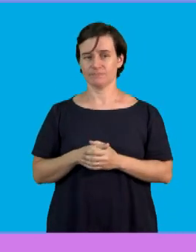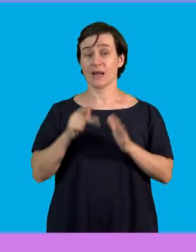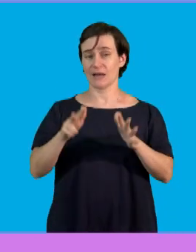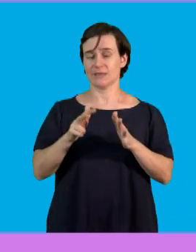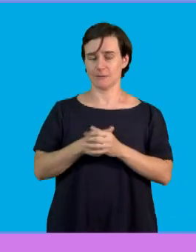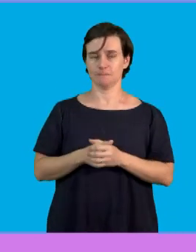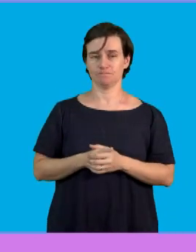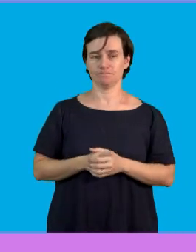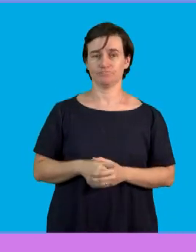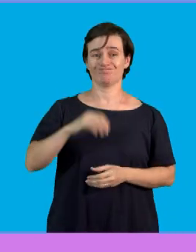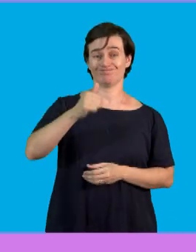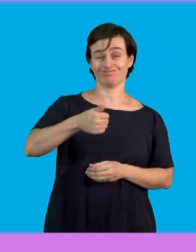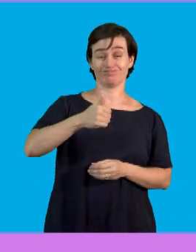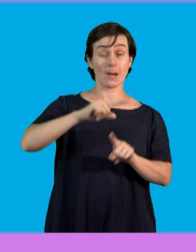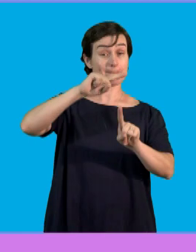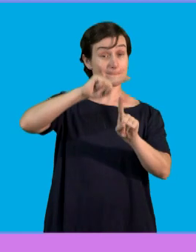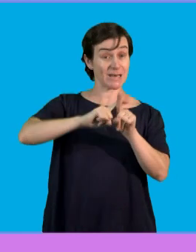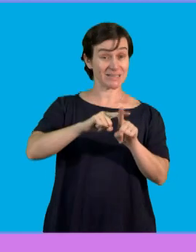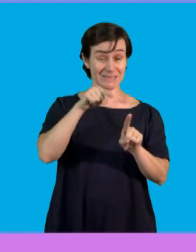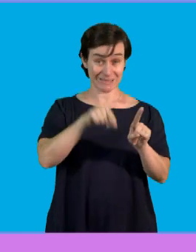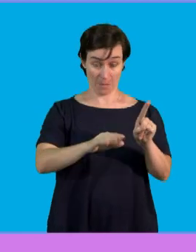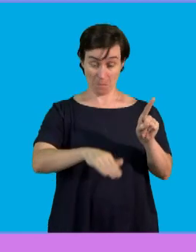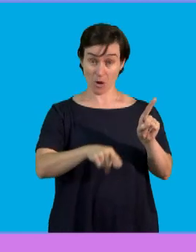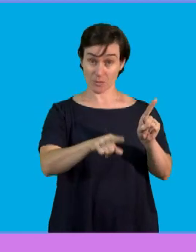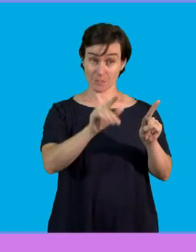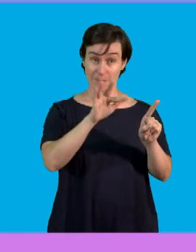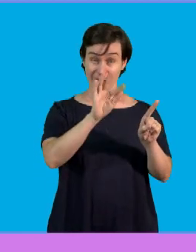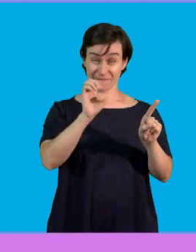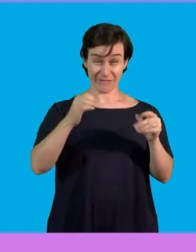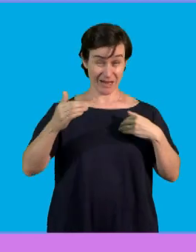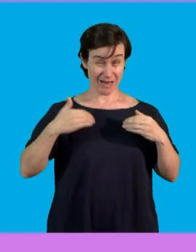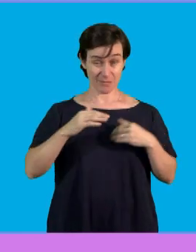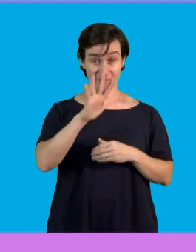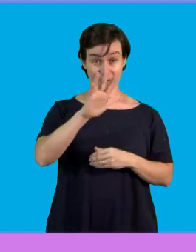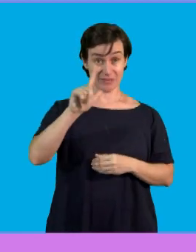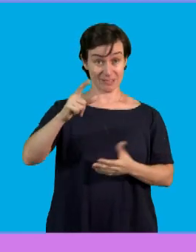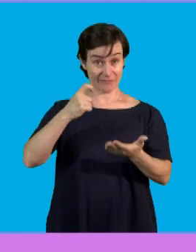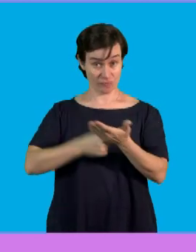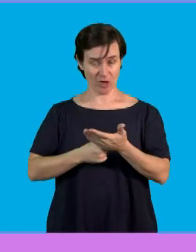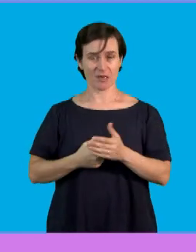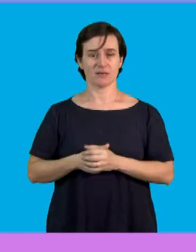plus. He will also make a contribution of 57 rand. So we have